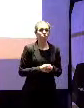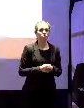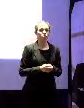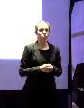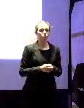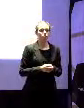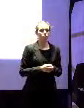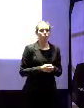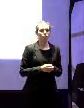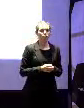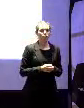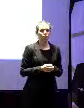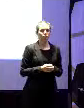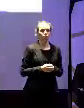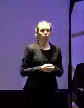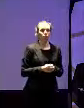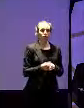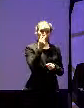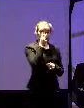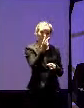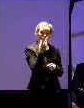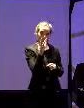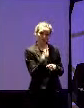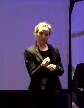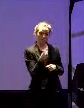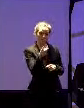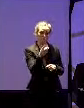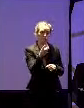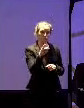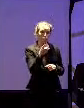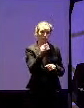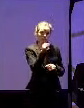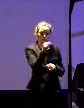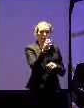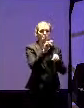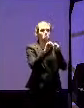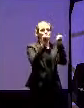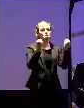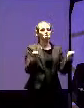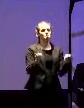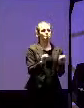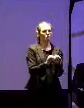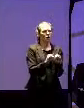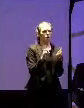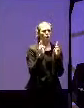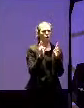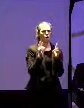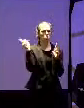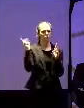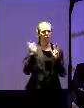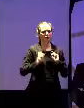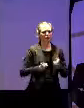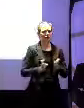there of that. And then on that particular map, I'm hoping this will load a bit quicker. On that particular